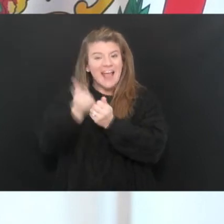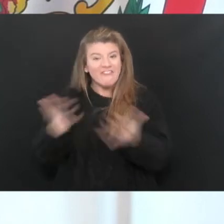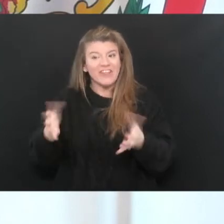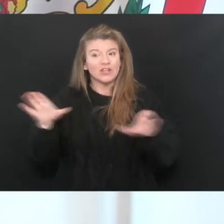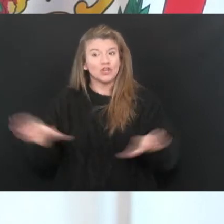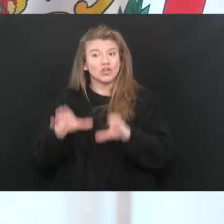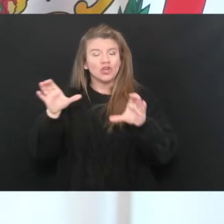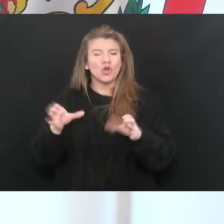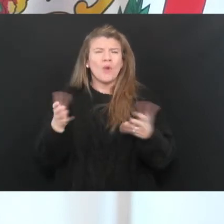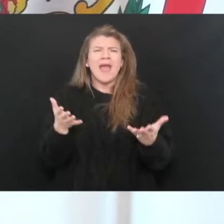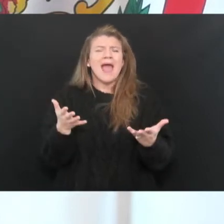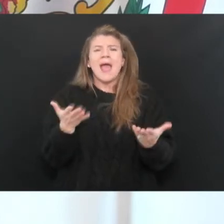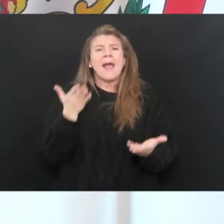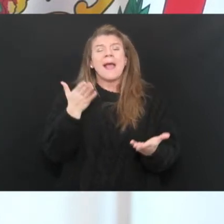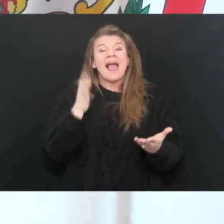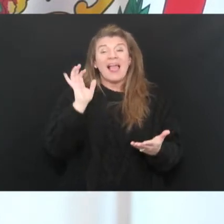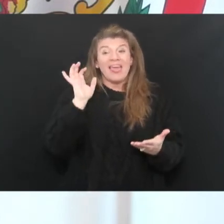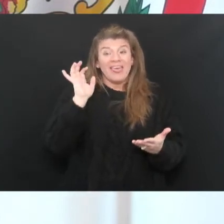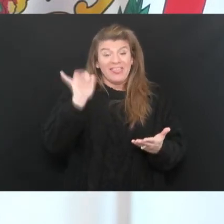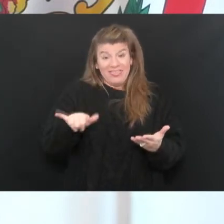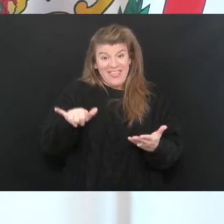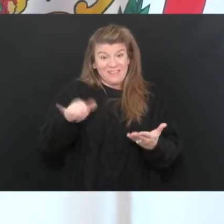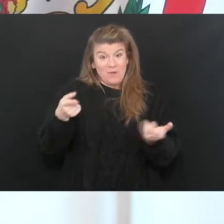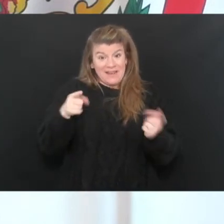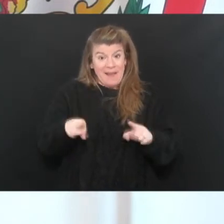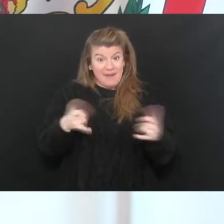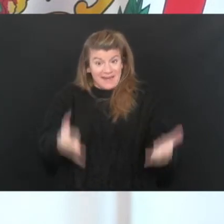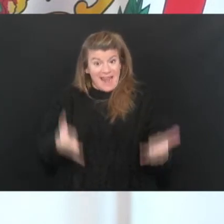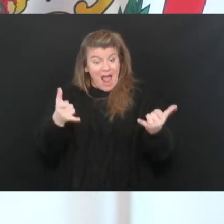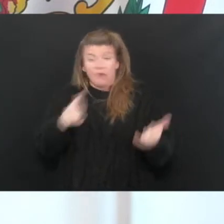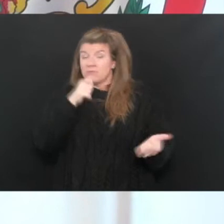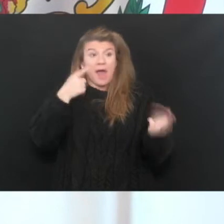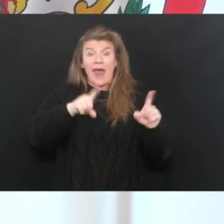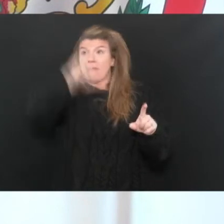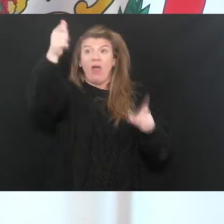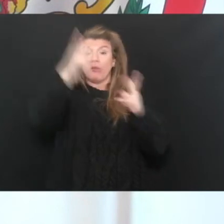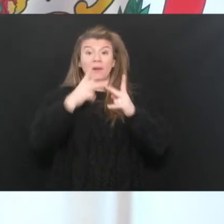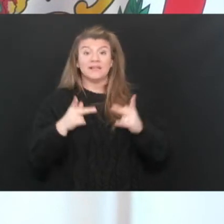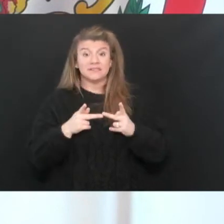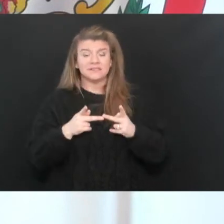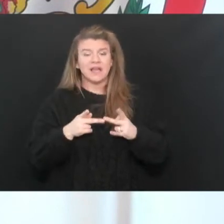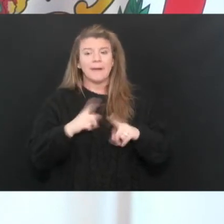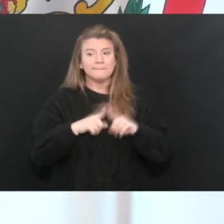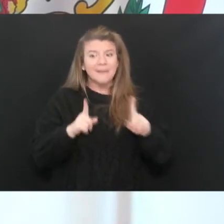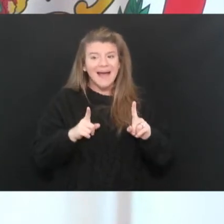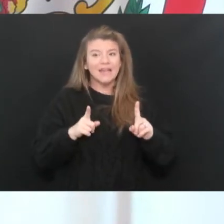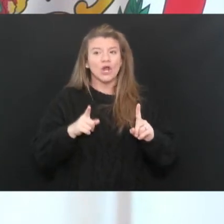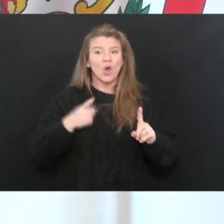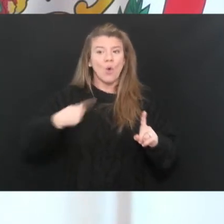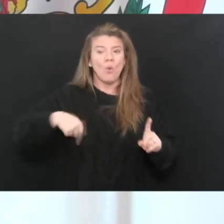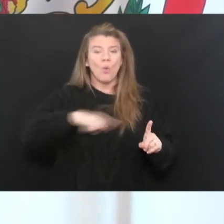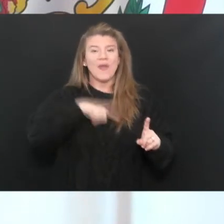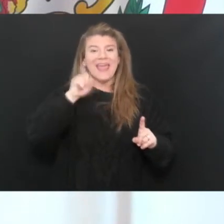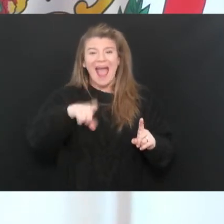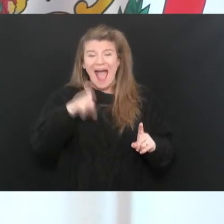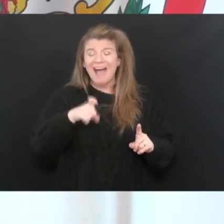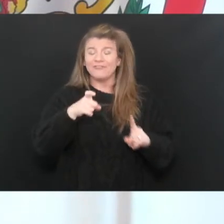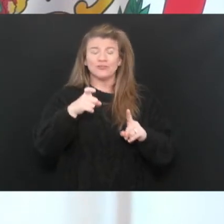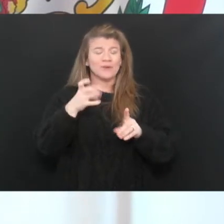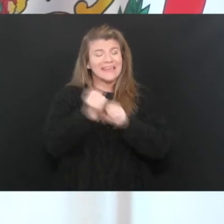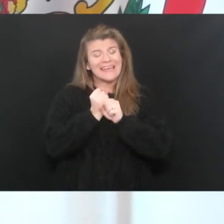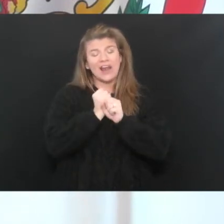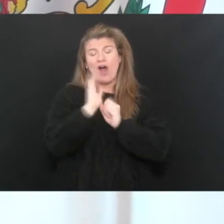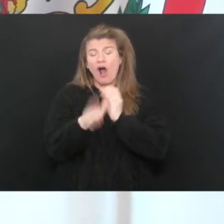maybe not necessarily being done hardly anywhere else. But we have got to get all those that